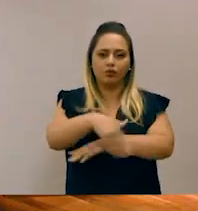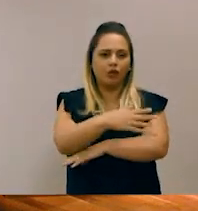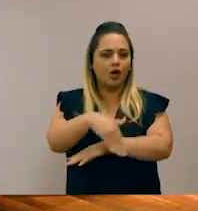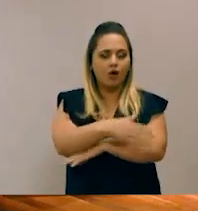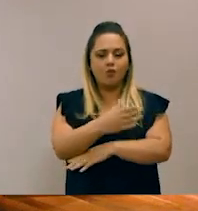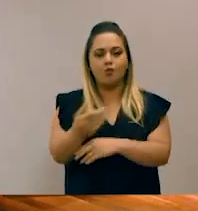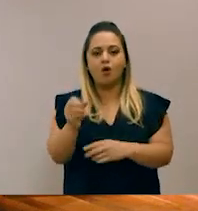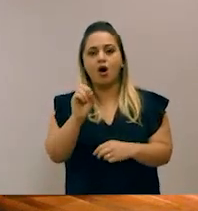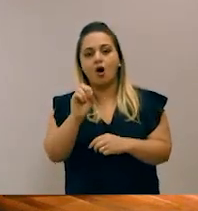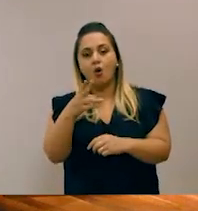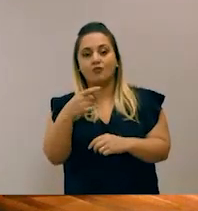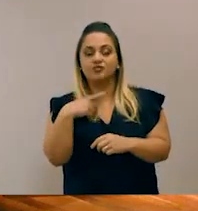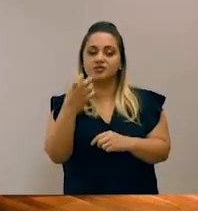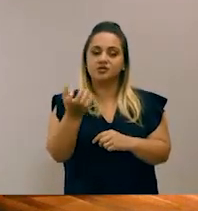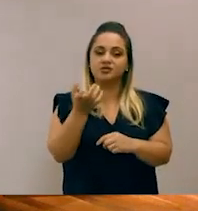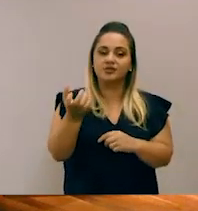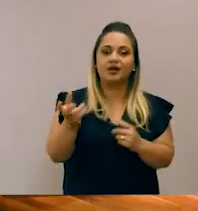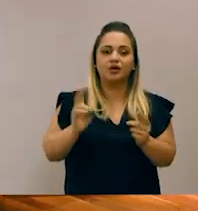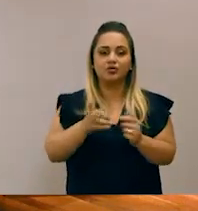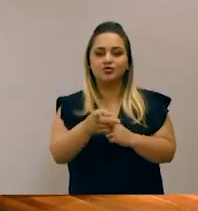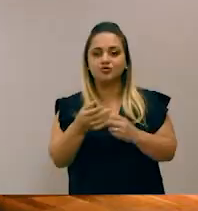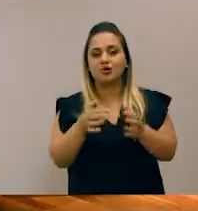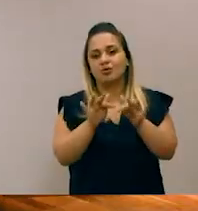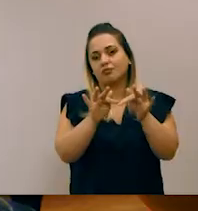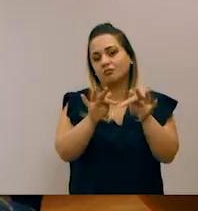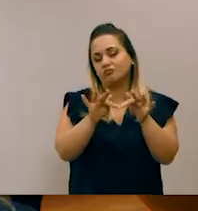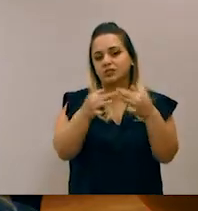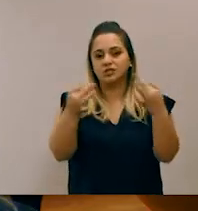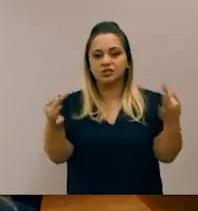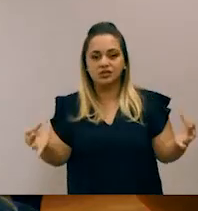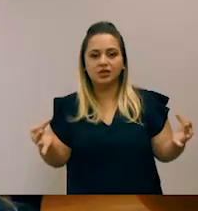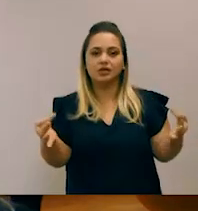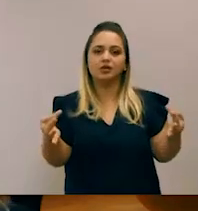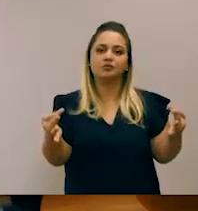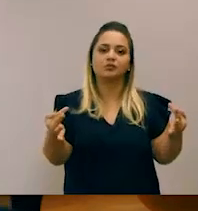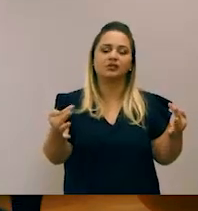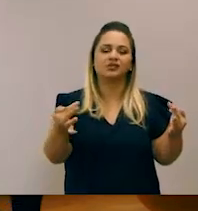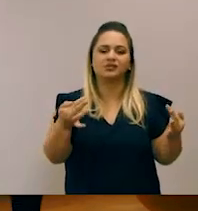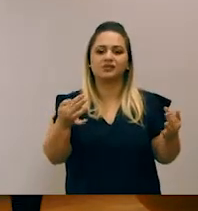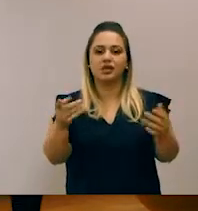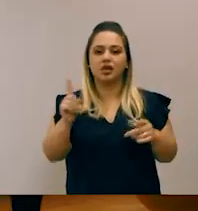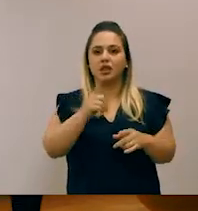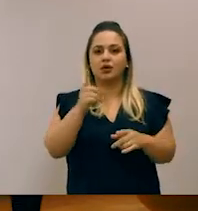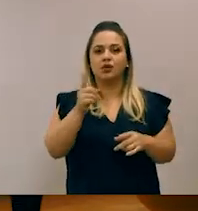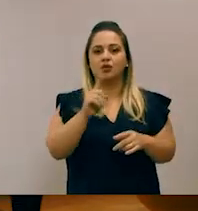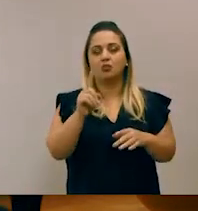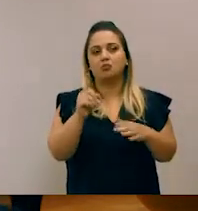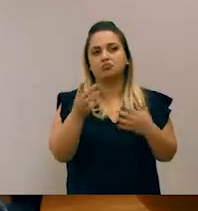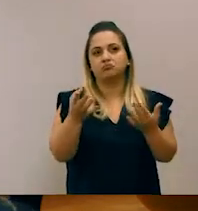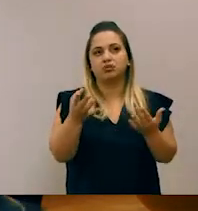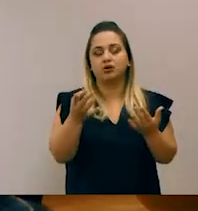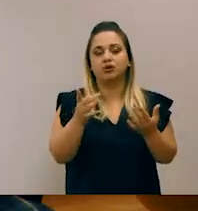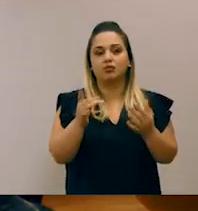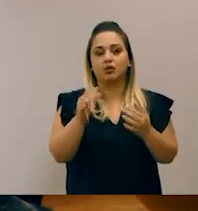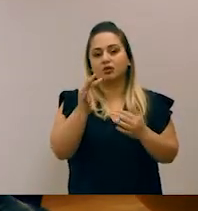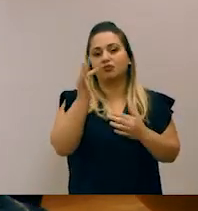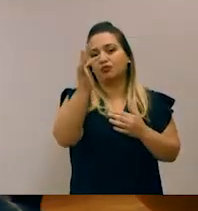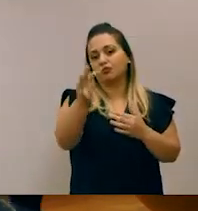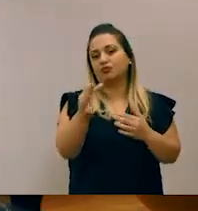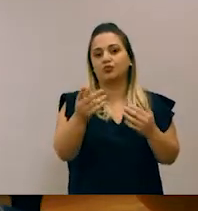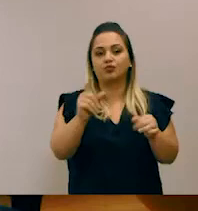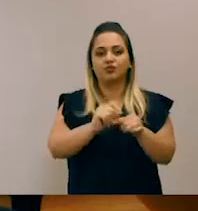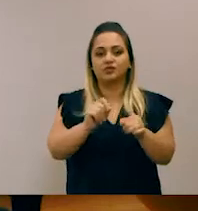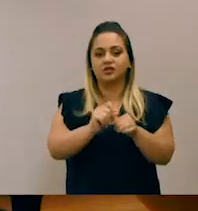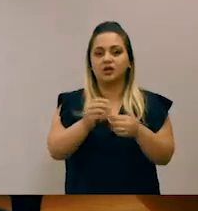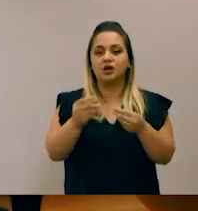and such. Or do you want to keep it more in a more abstract level? What plans do you have to, in